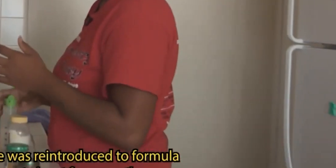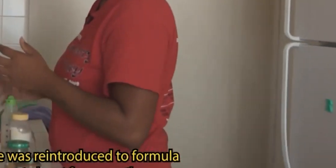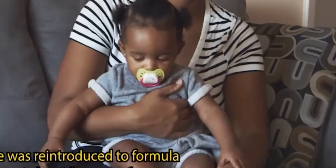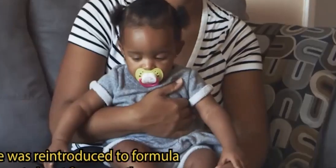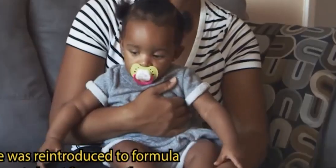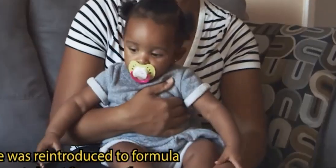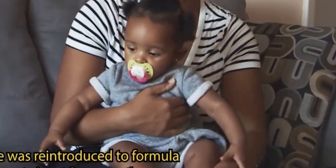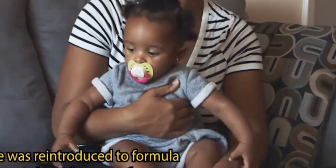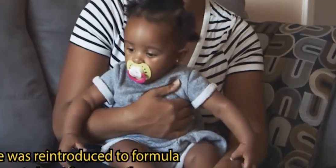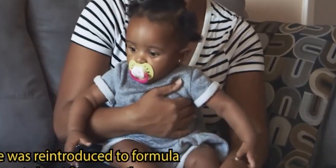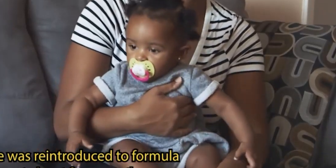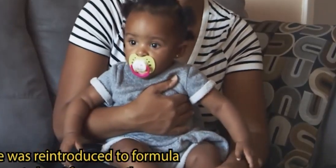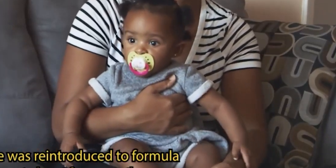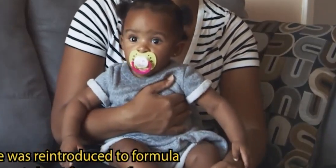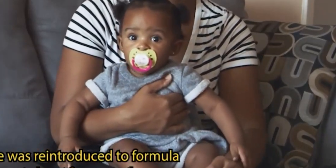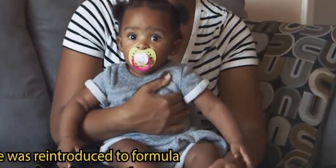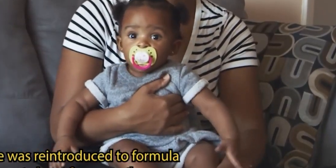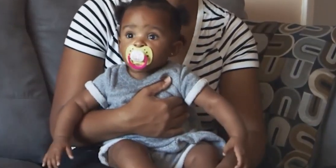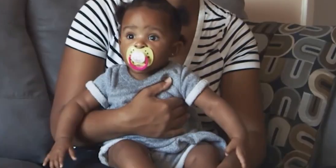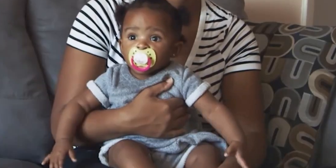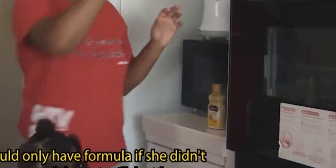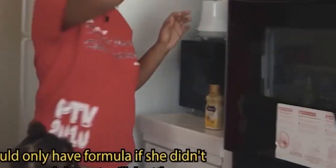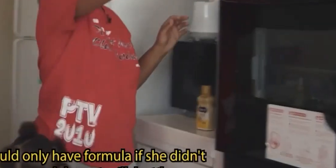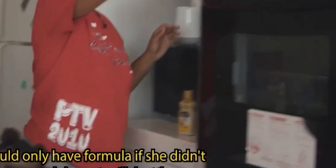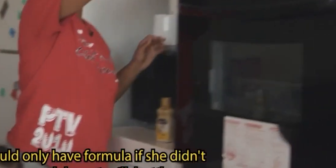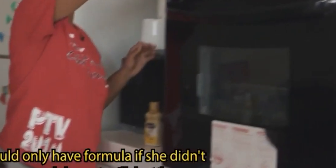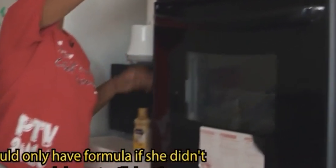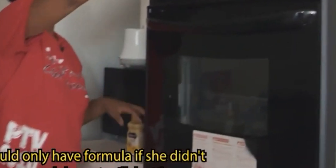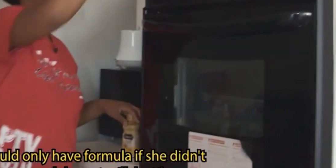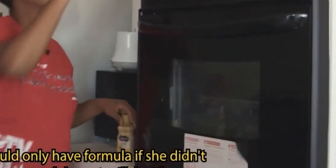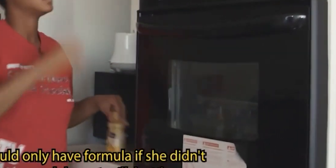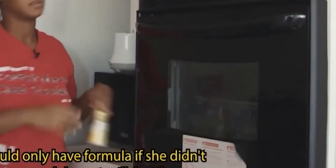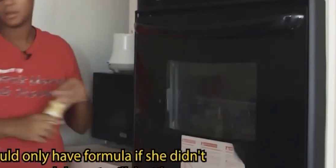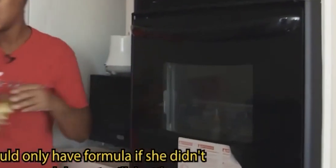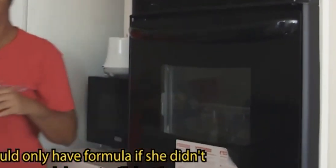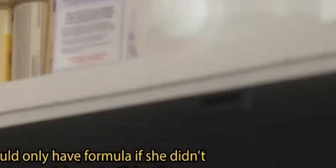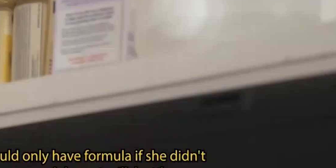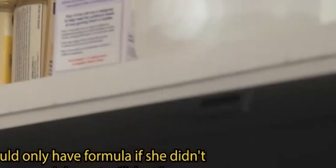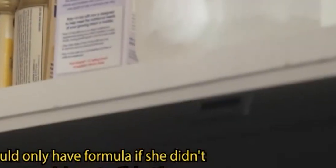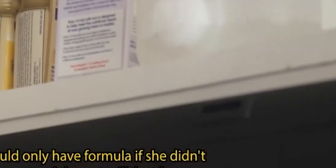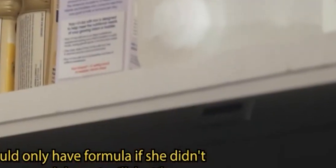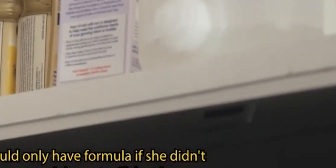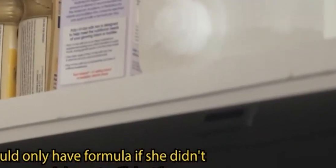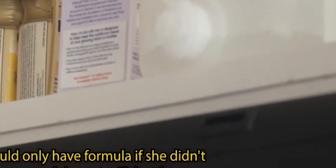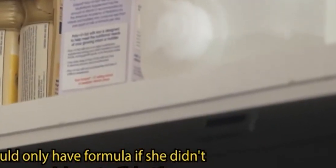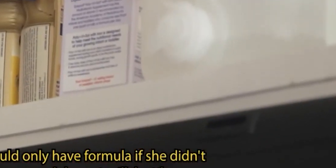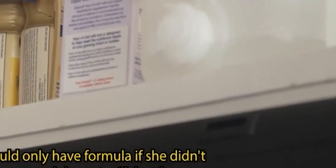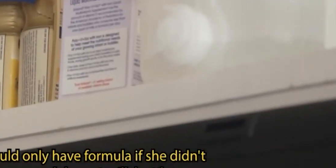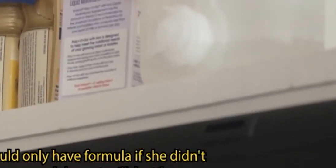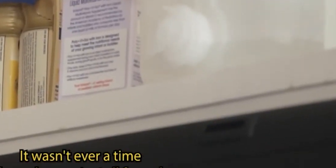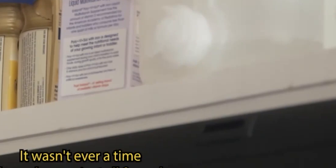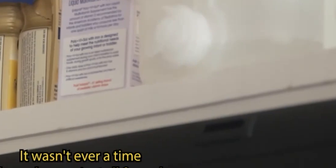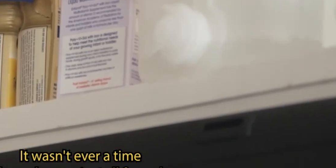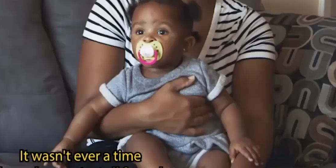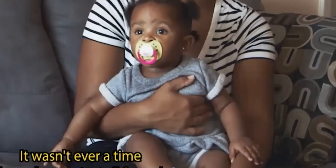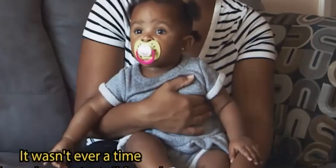to formula at about 4 months. She would only have formula if she didn't have enough breast milk